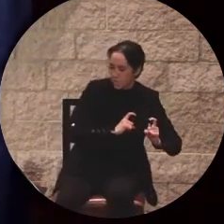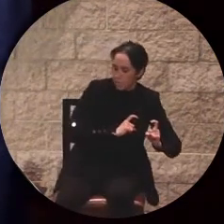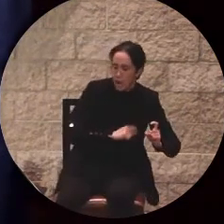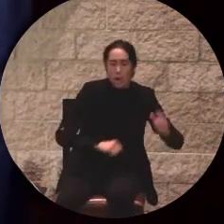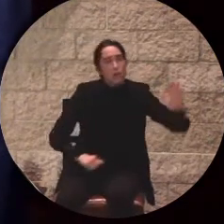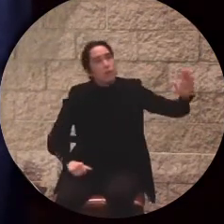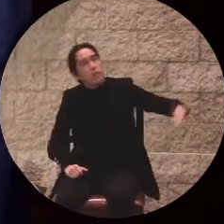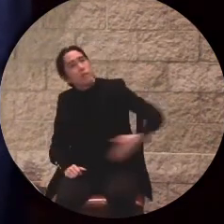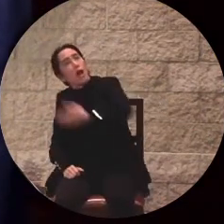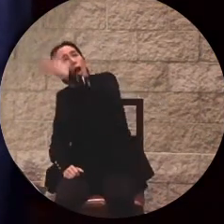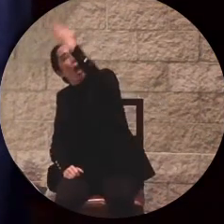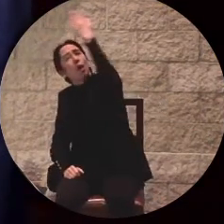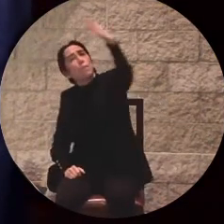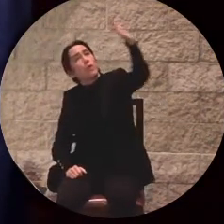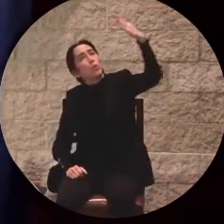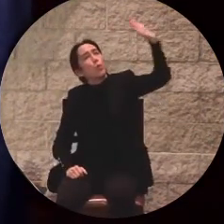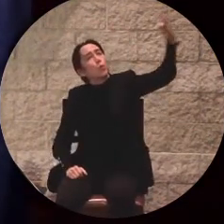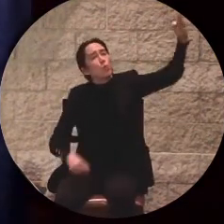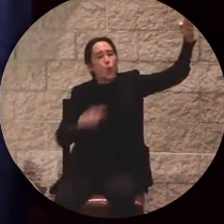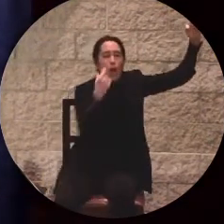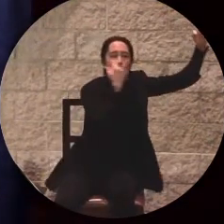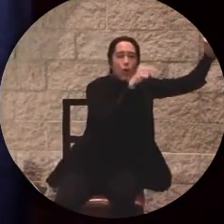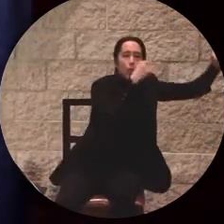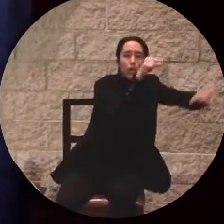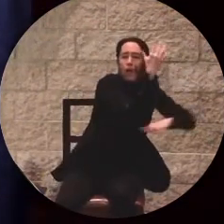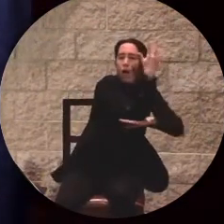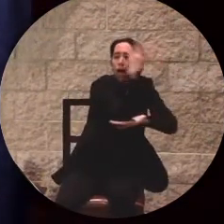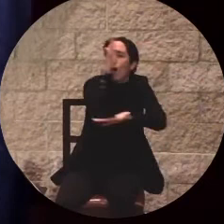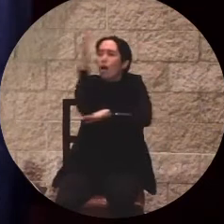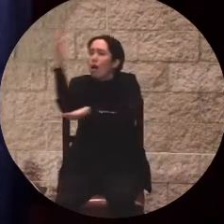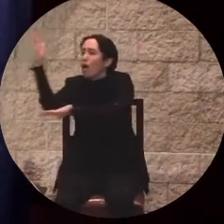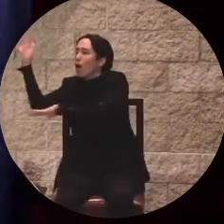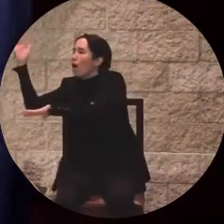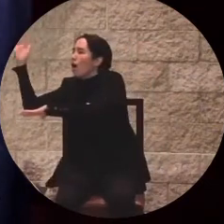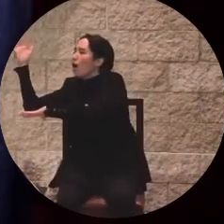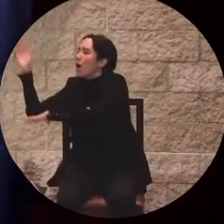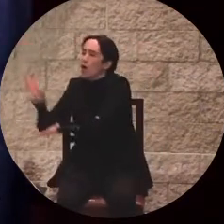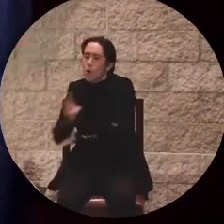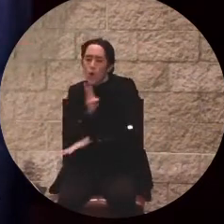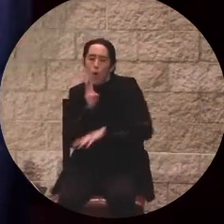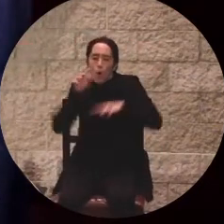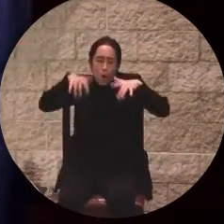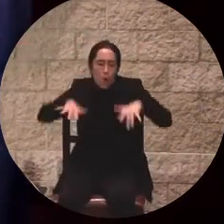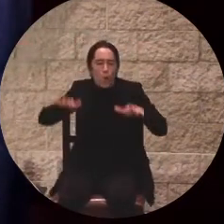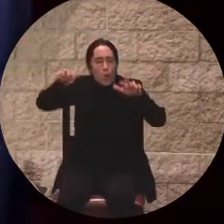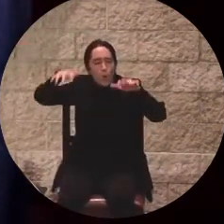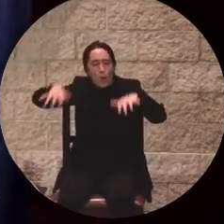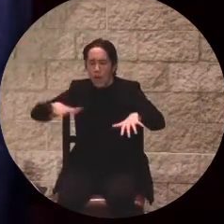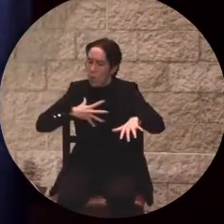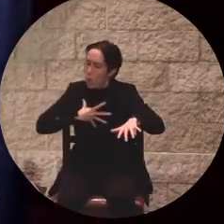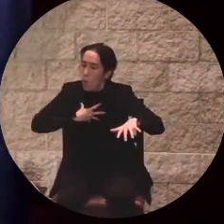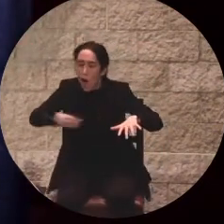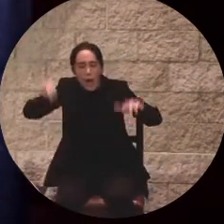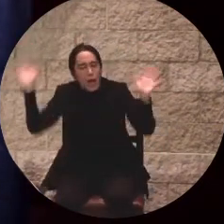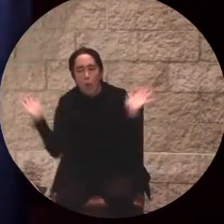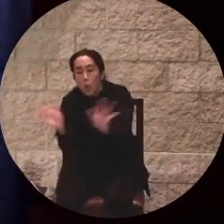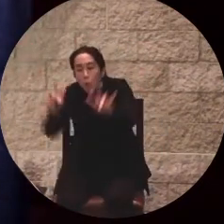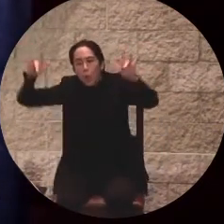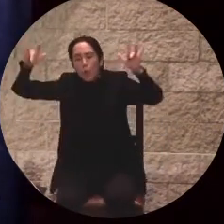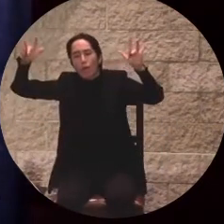Sky blue and evergreen on a sea of sparkling